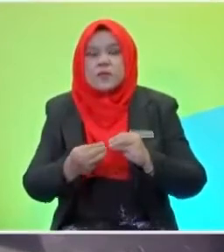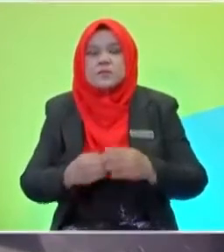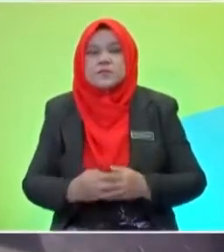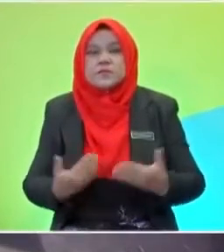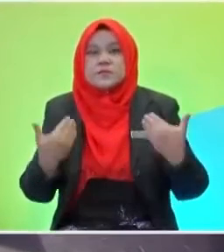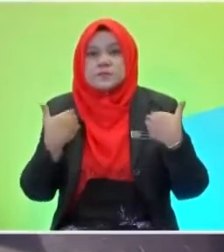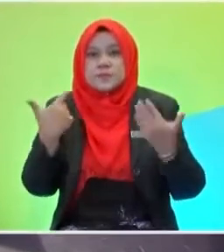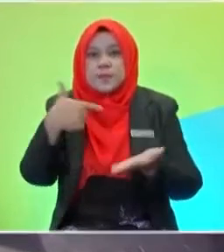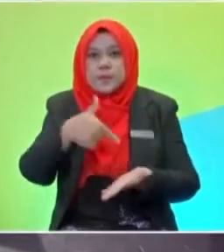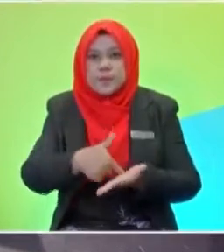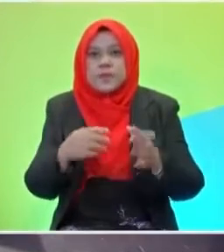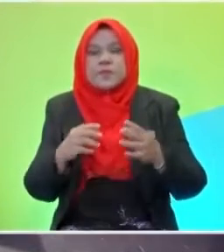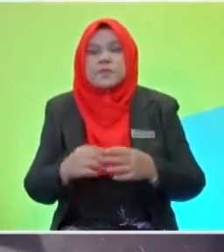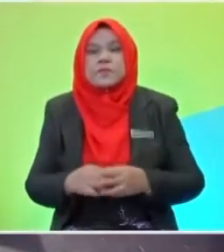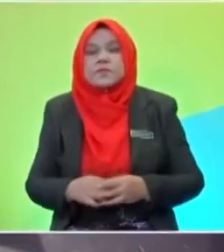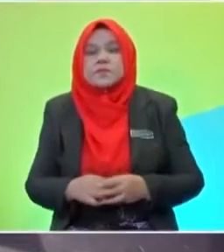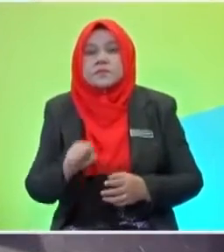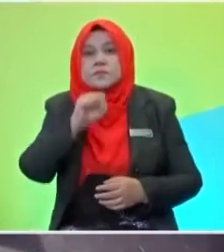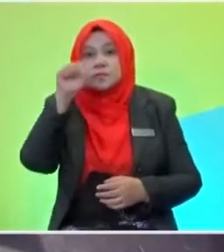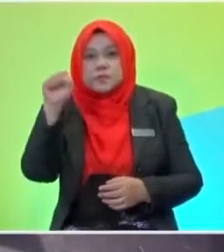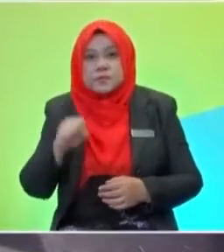more questions to explain. Sure.